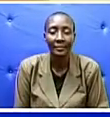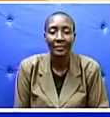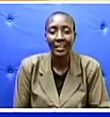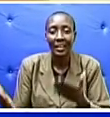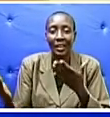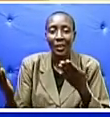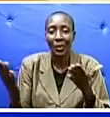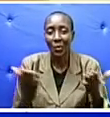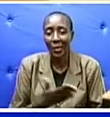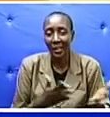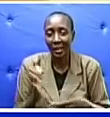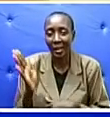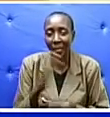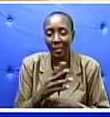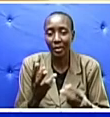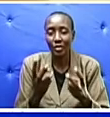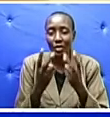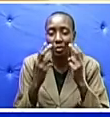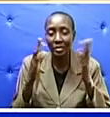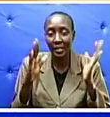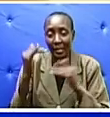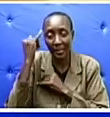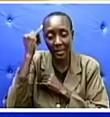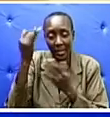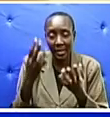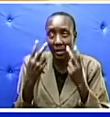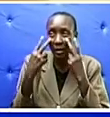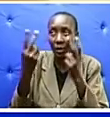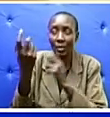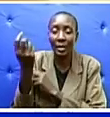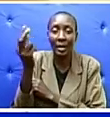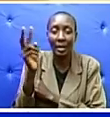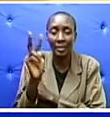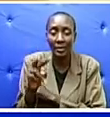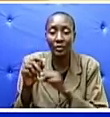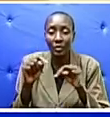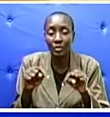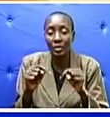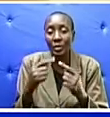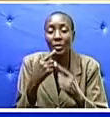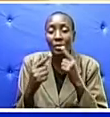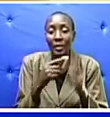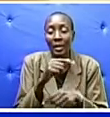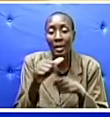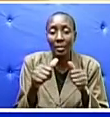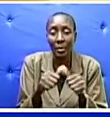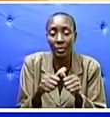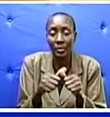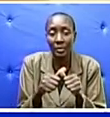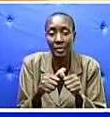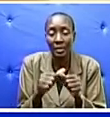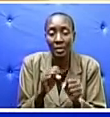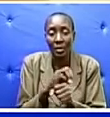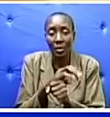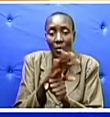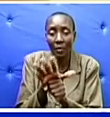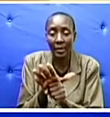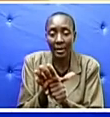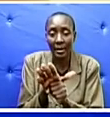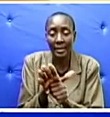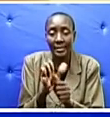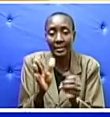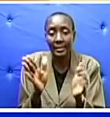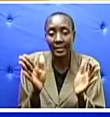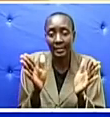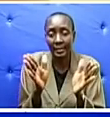Welcome back. You are watching The Big Idea right here on Look Up TV. And today in the program, we are talking about COVID-19 pandemic